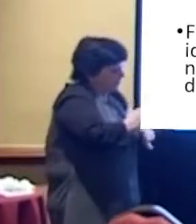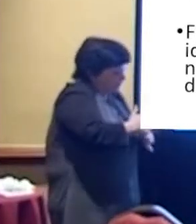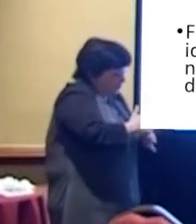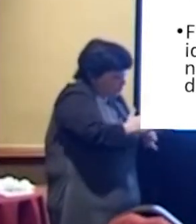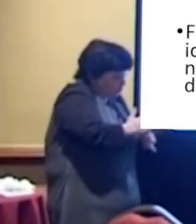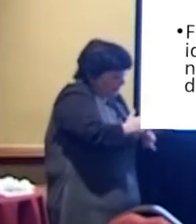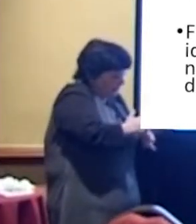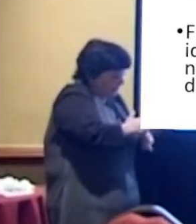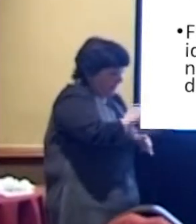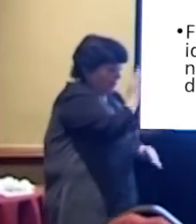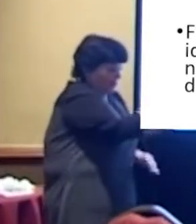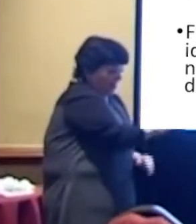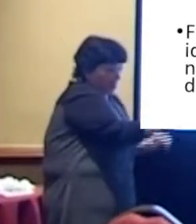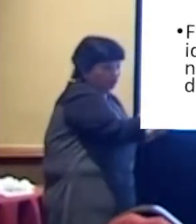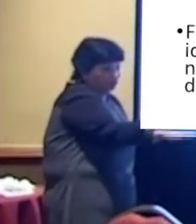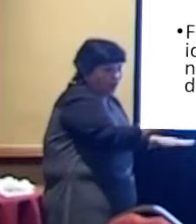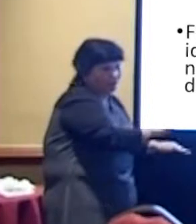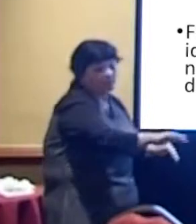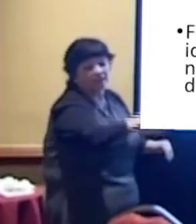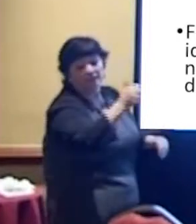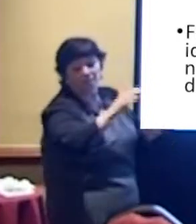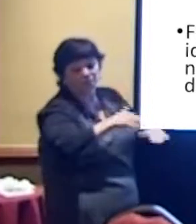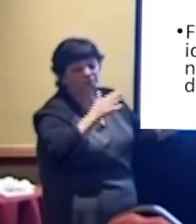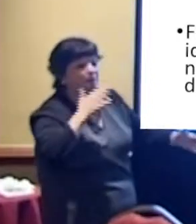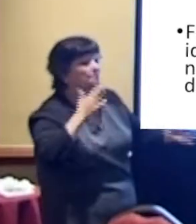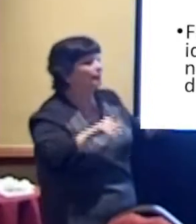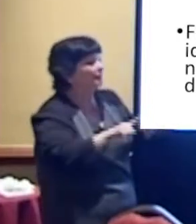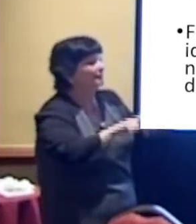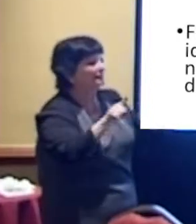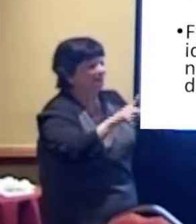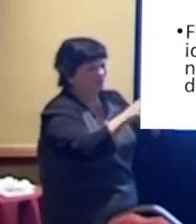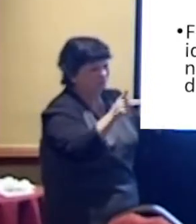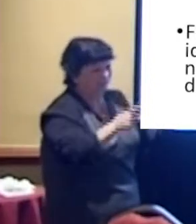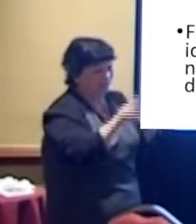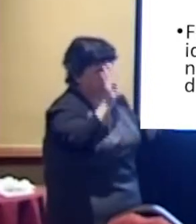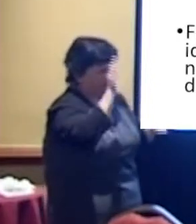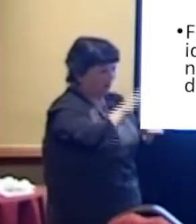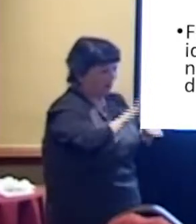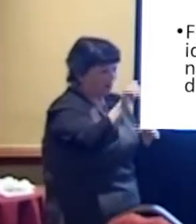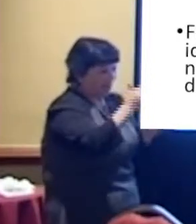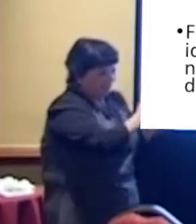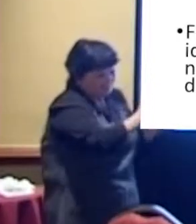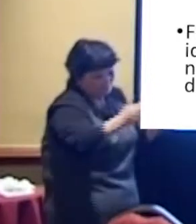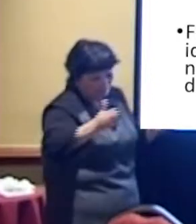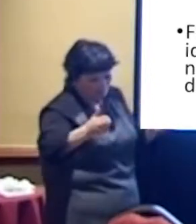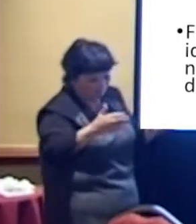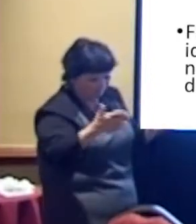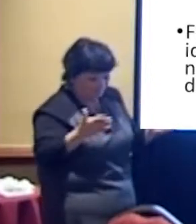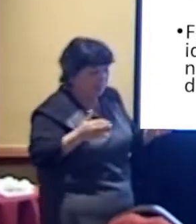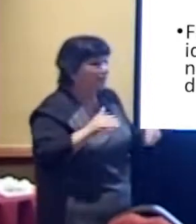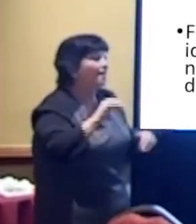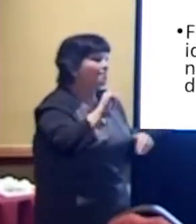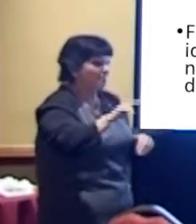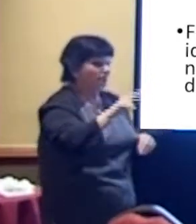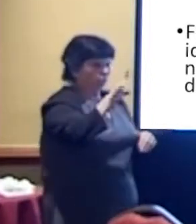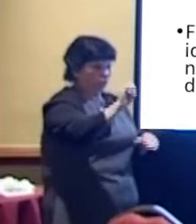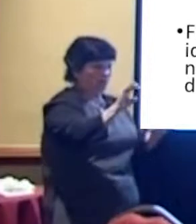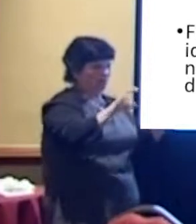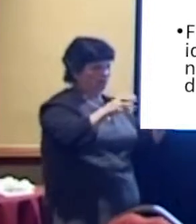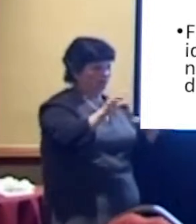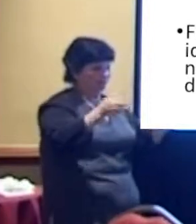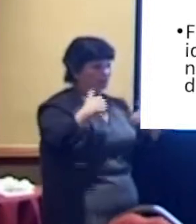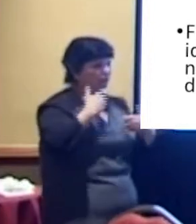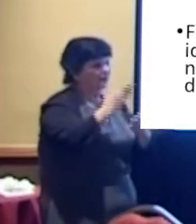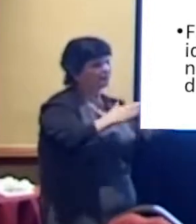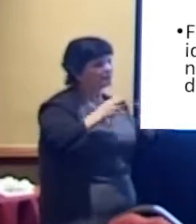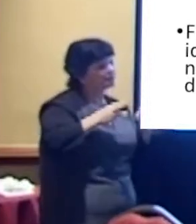between their child and another child who might be in a different place on the spectrum. And so this reclassification has in